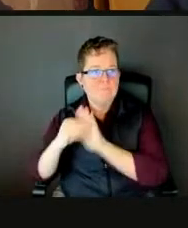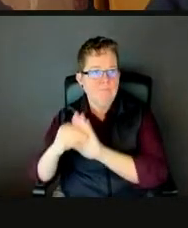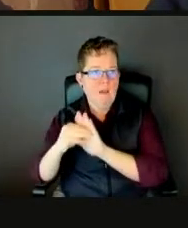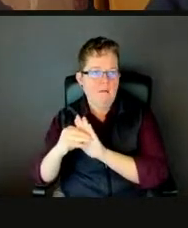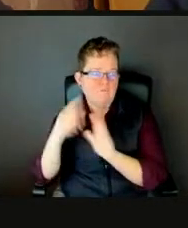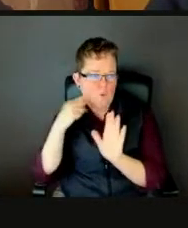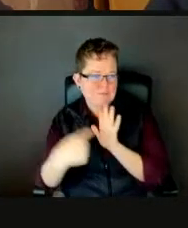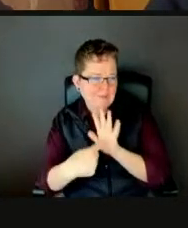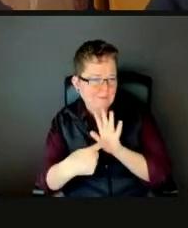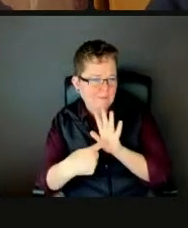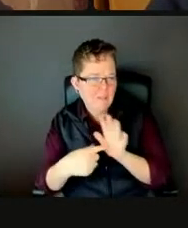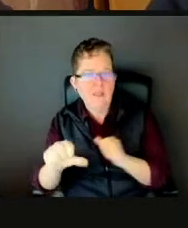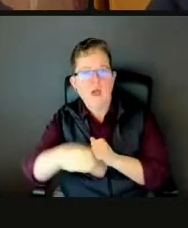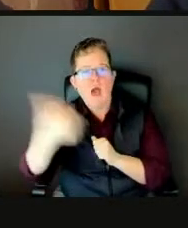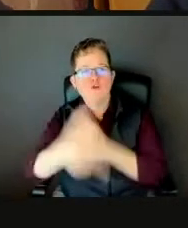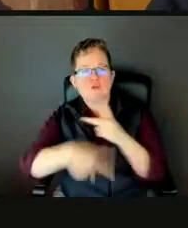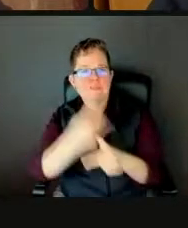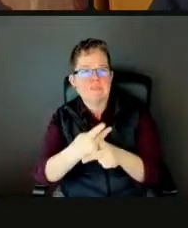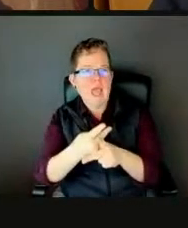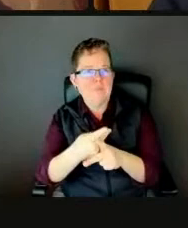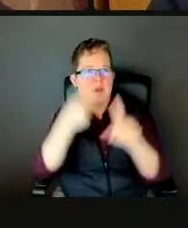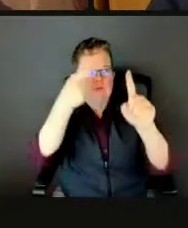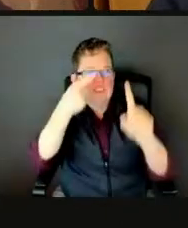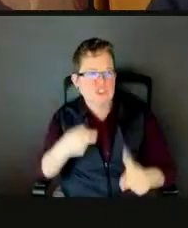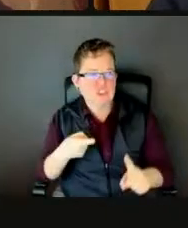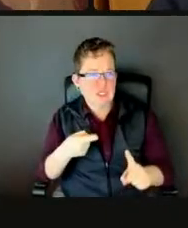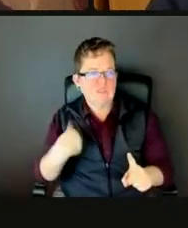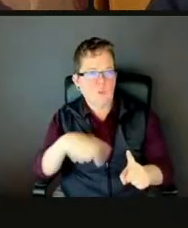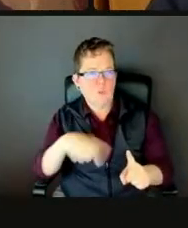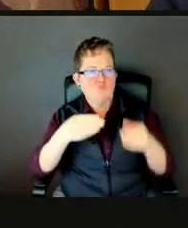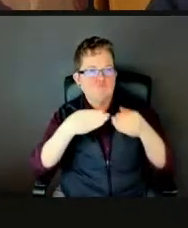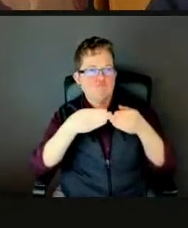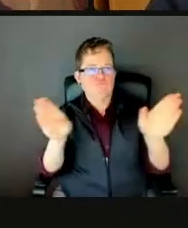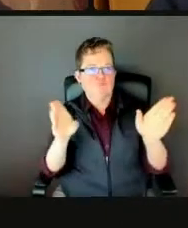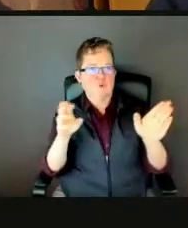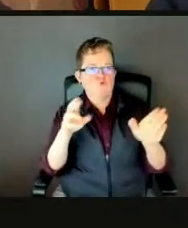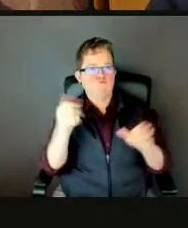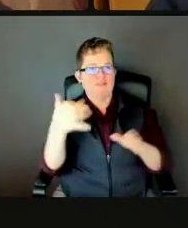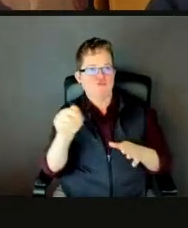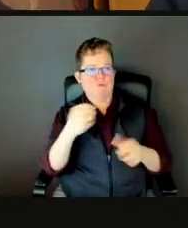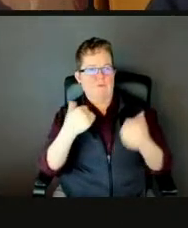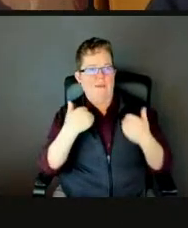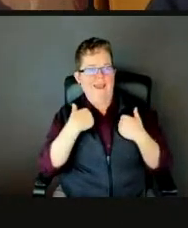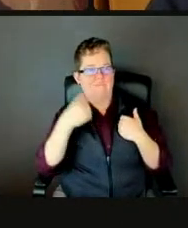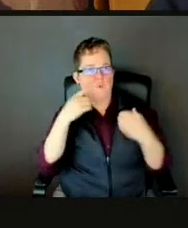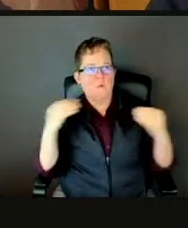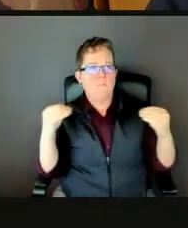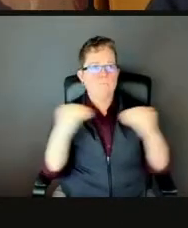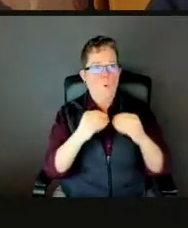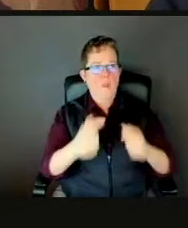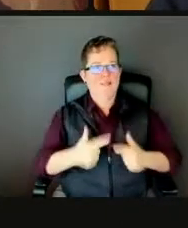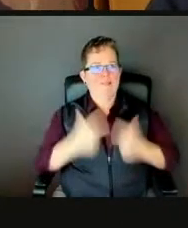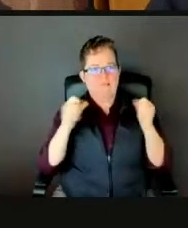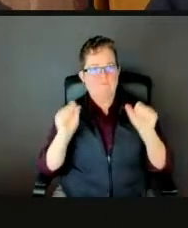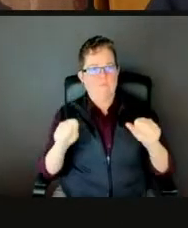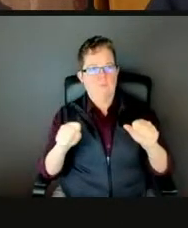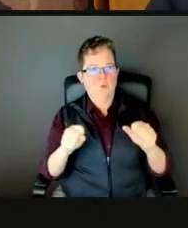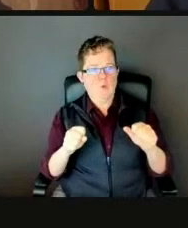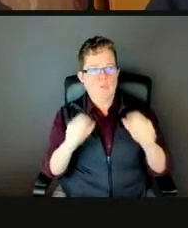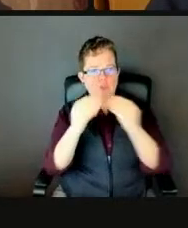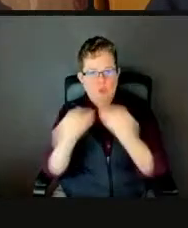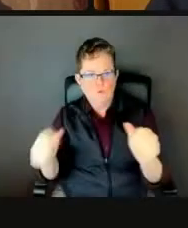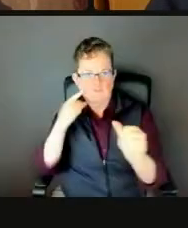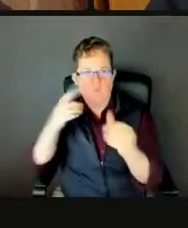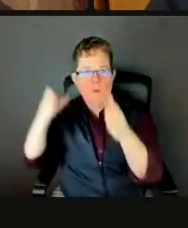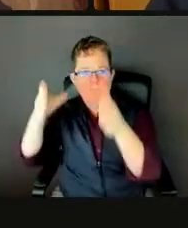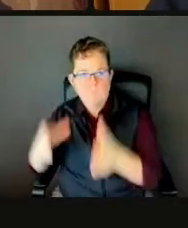and the other types of objectives that our overall region has to have a more livable solution for a person,